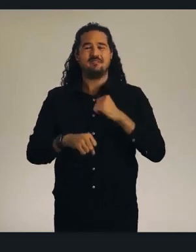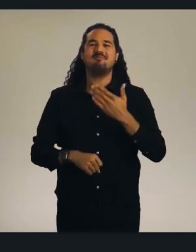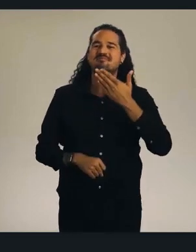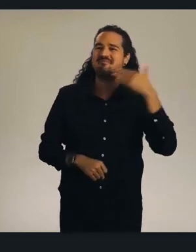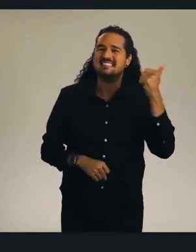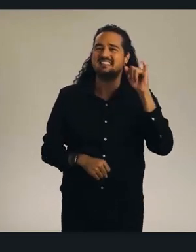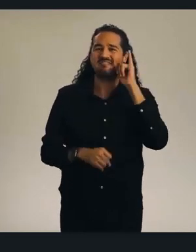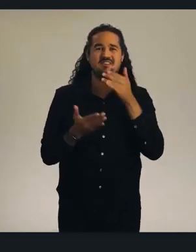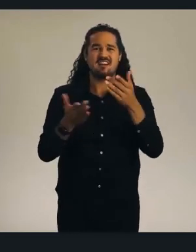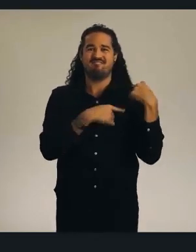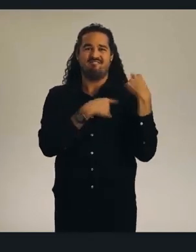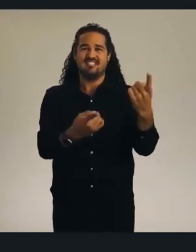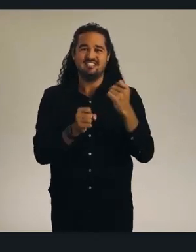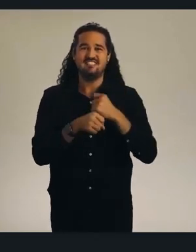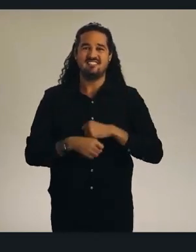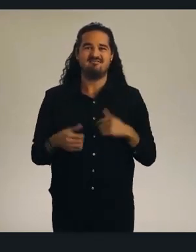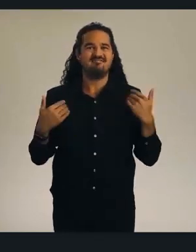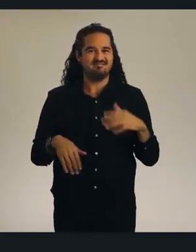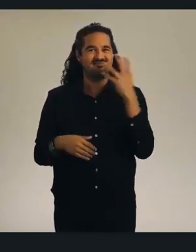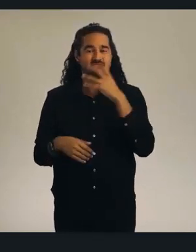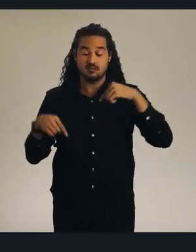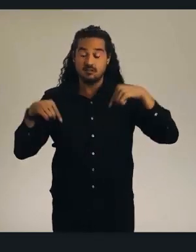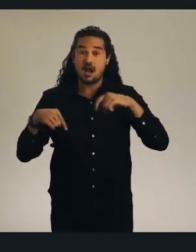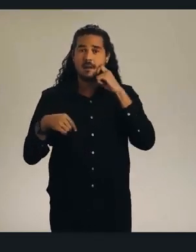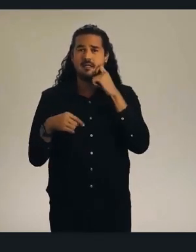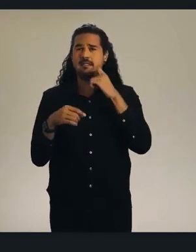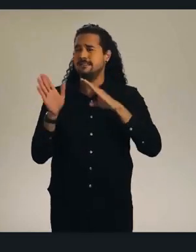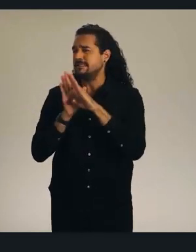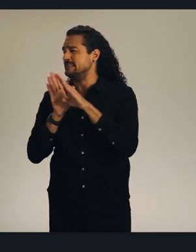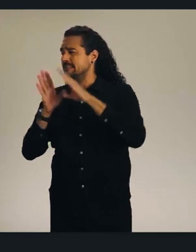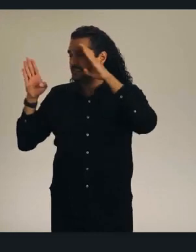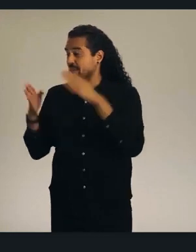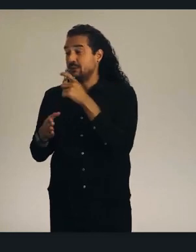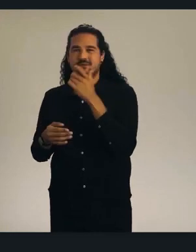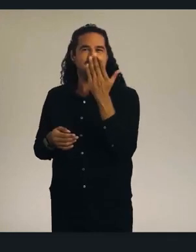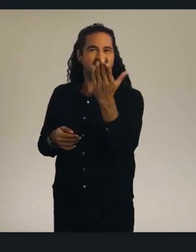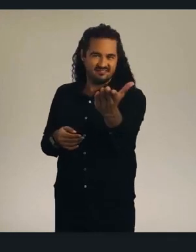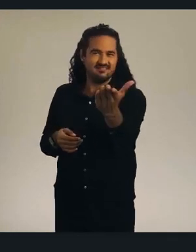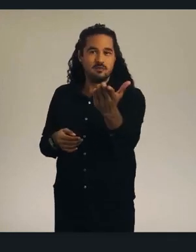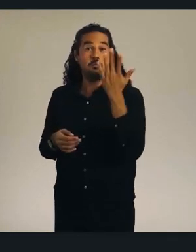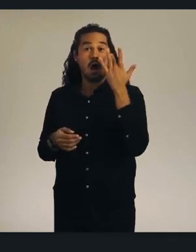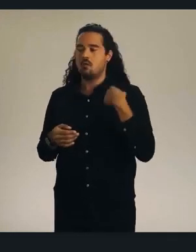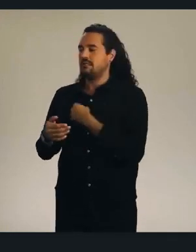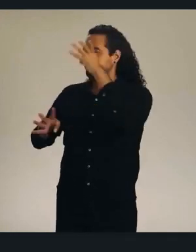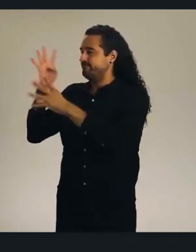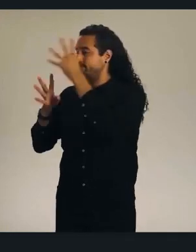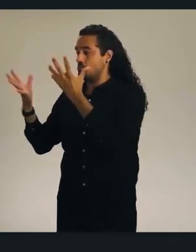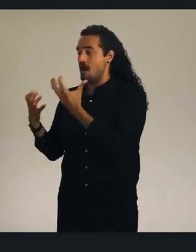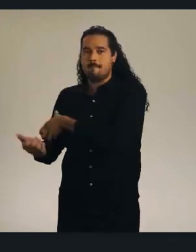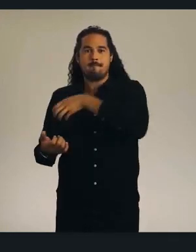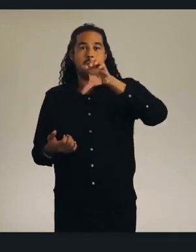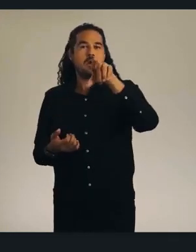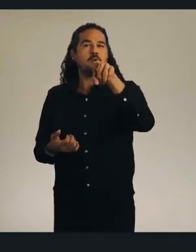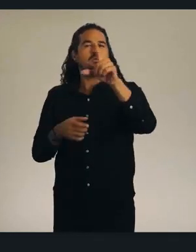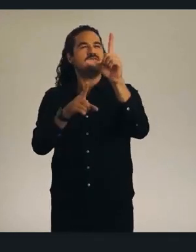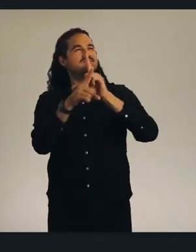ever created. Here at Apple, the customer is at the center of everything we do. And we continue to innovate, designing the very best products